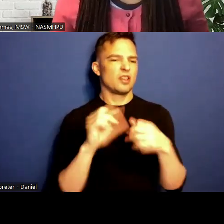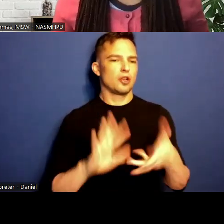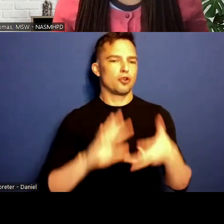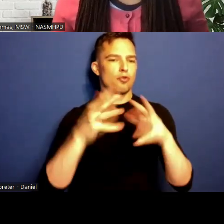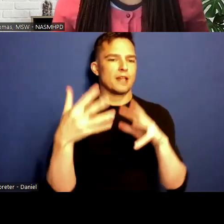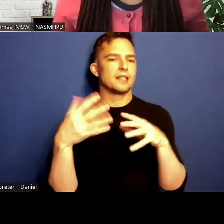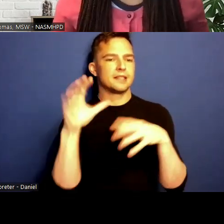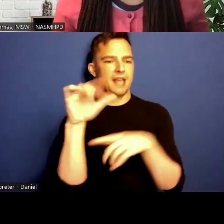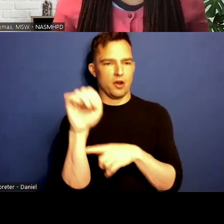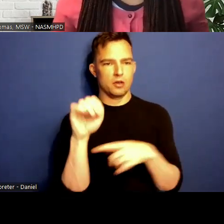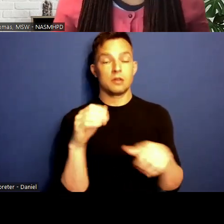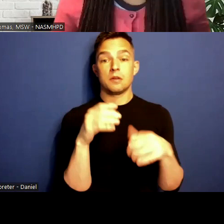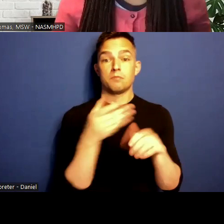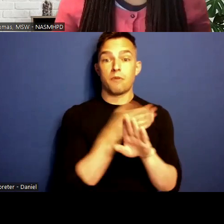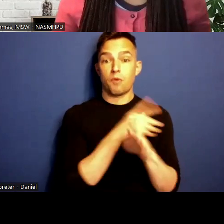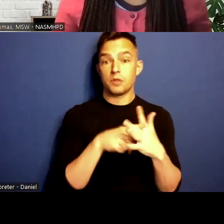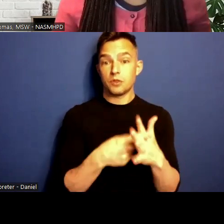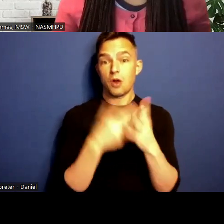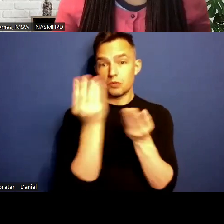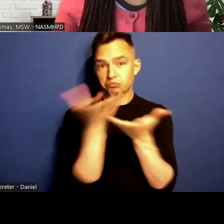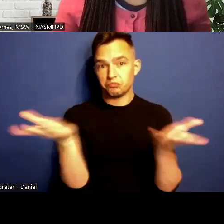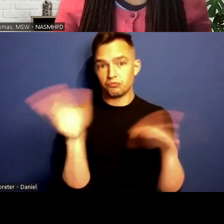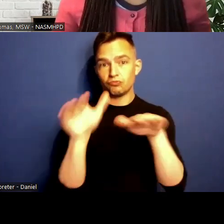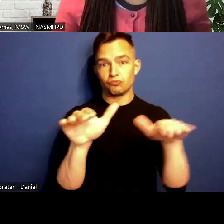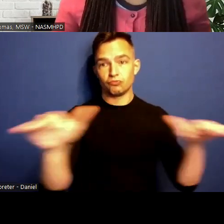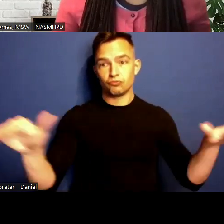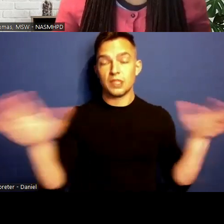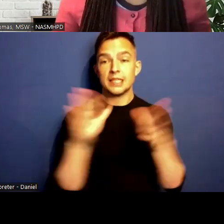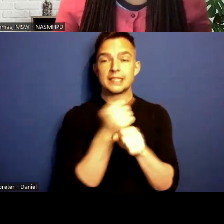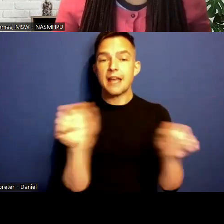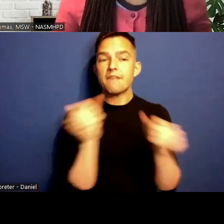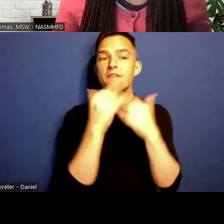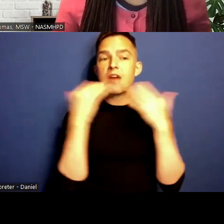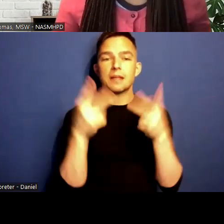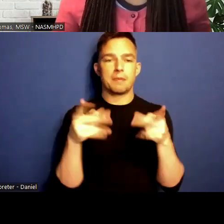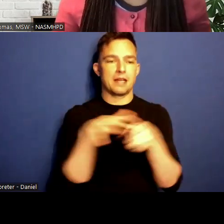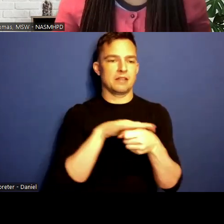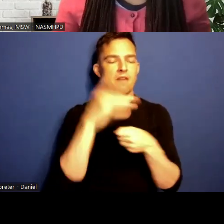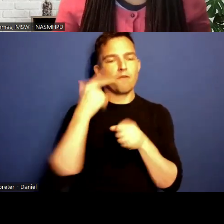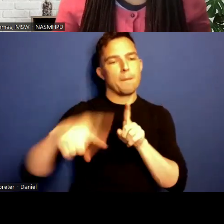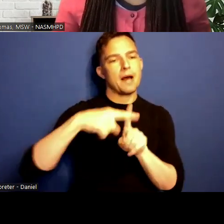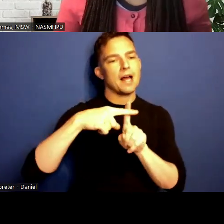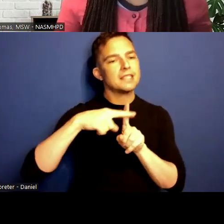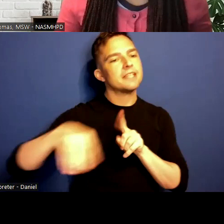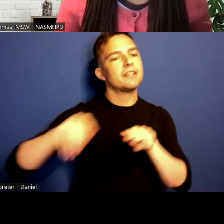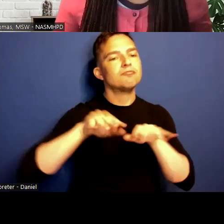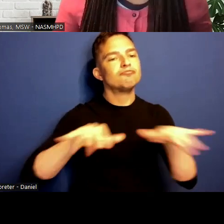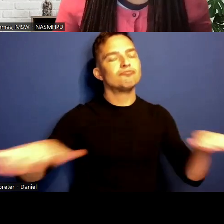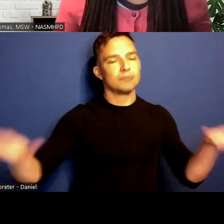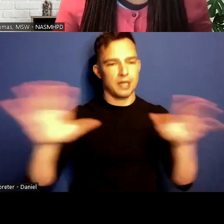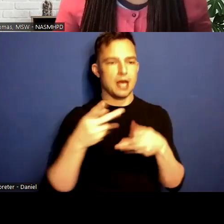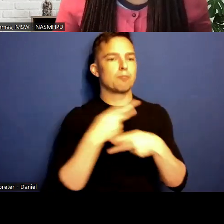we begin, we would like to remind you all that this is a safe and friendly space for positivity and productivity. There are a